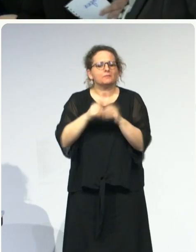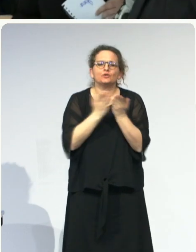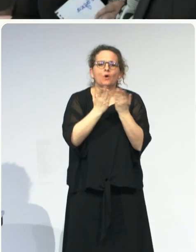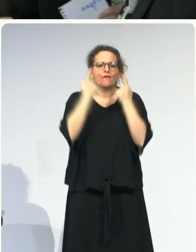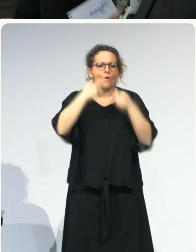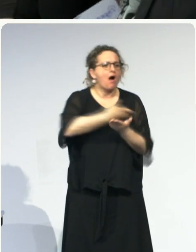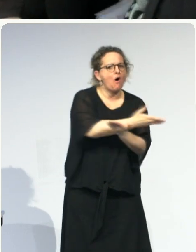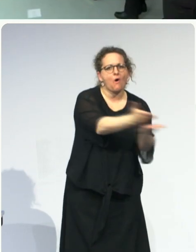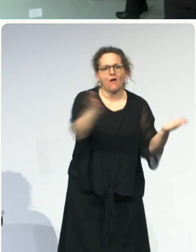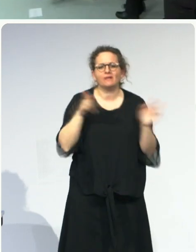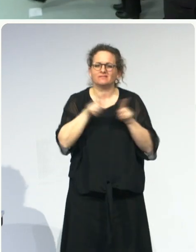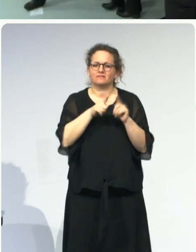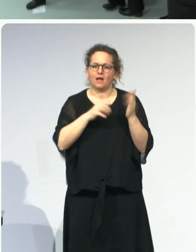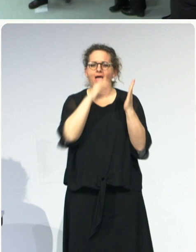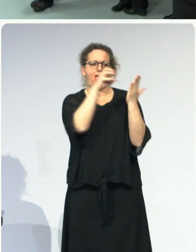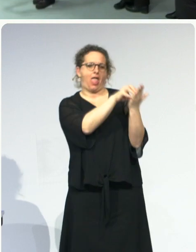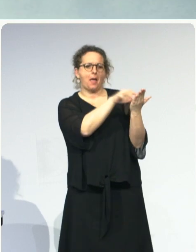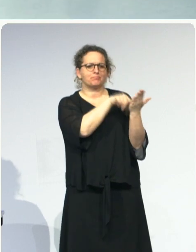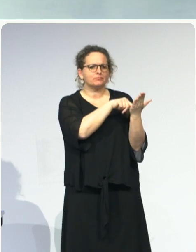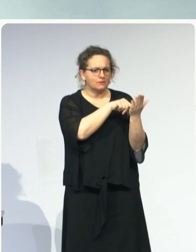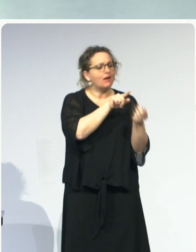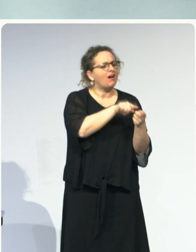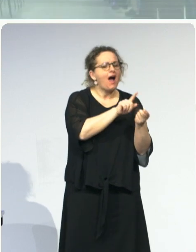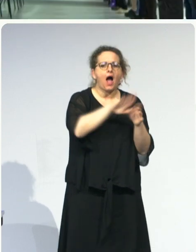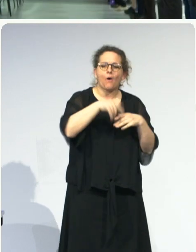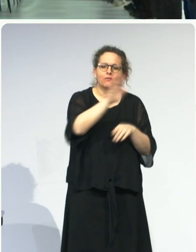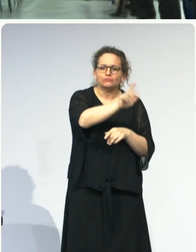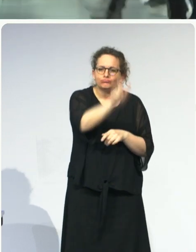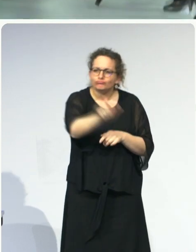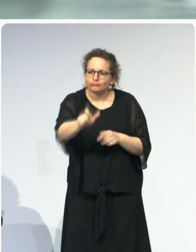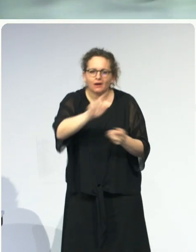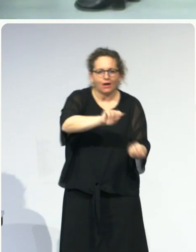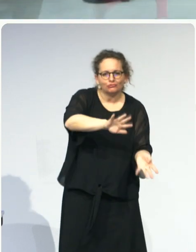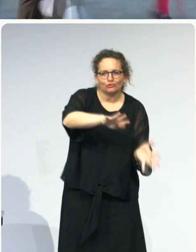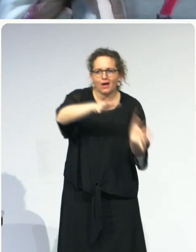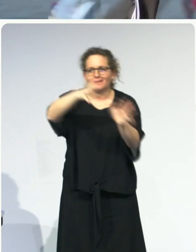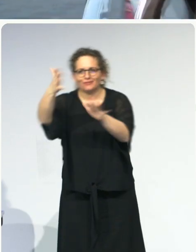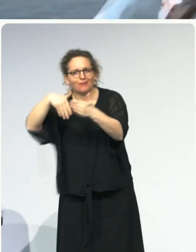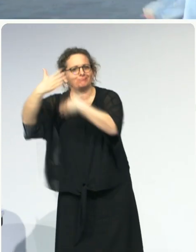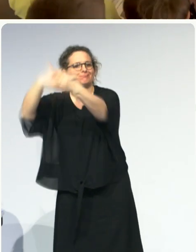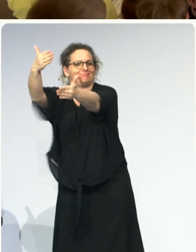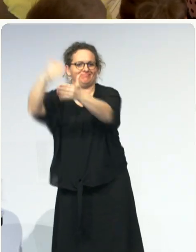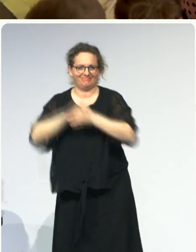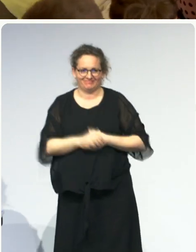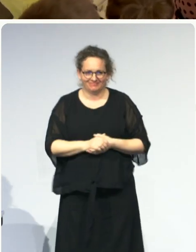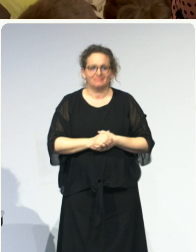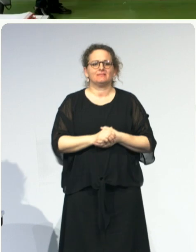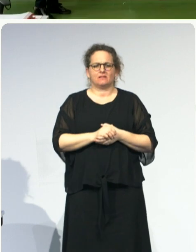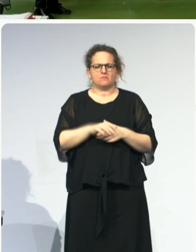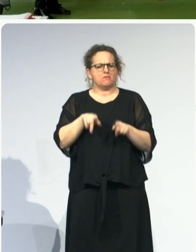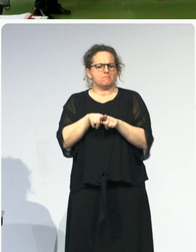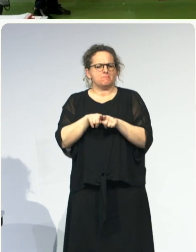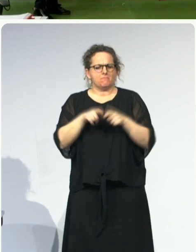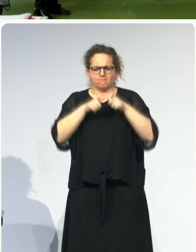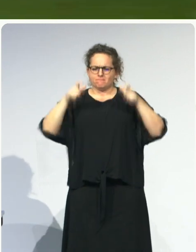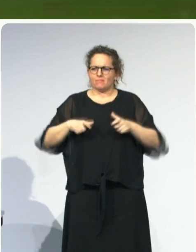impact transfer participant. The Association of Shared Learning is an education-focused NGO. Their One School